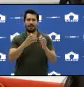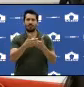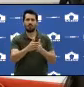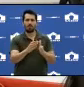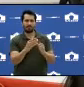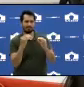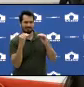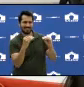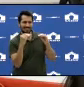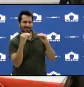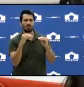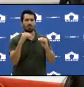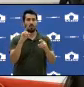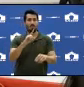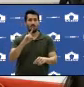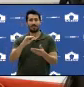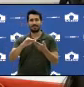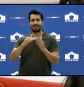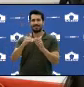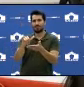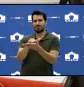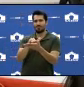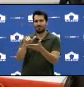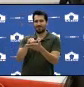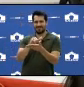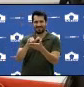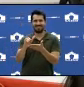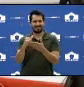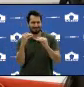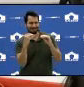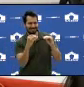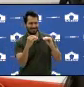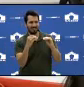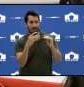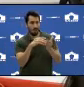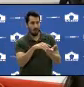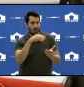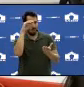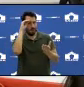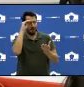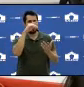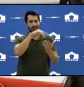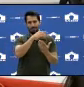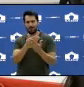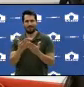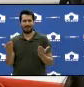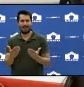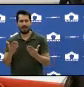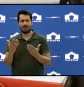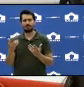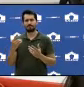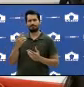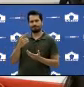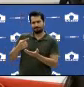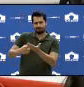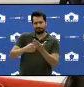in New York City, and every decision that we will make as a team, we want to think about what's the impact